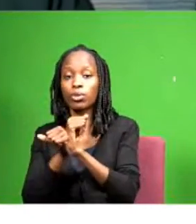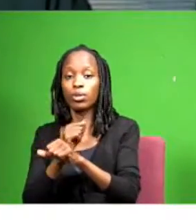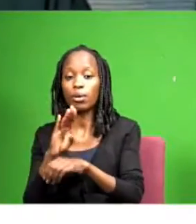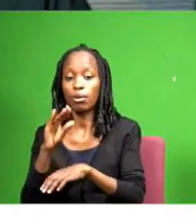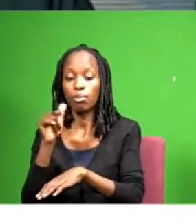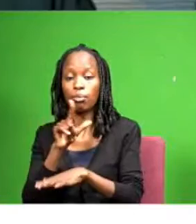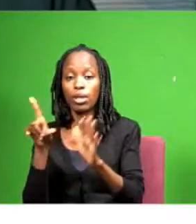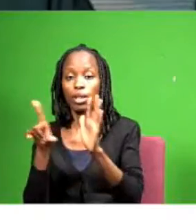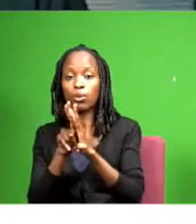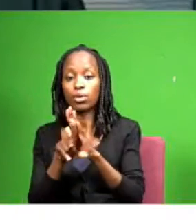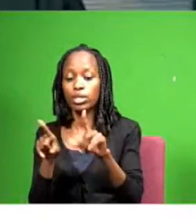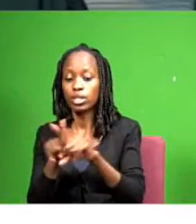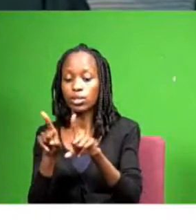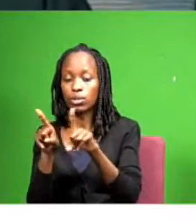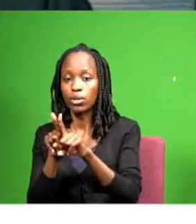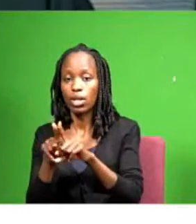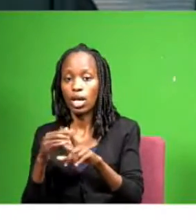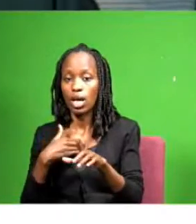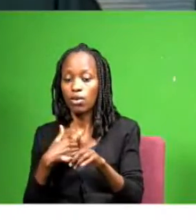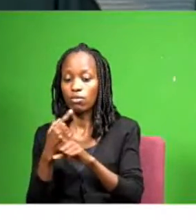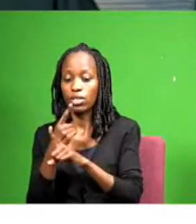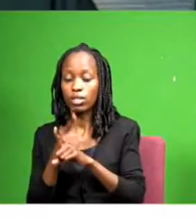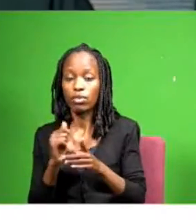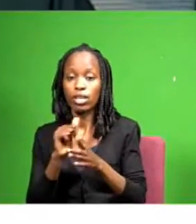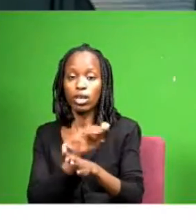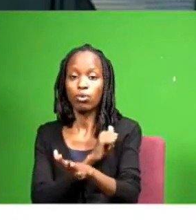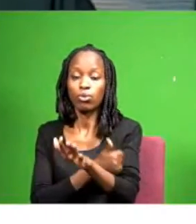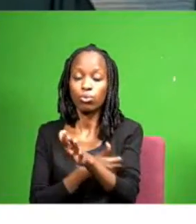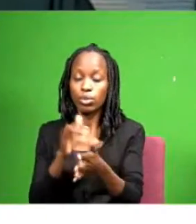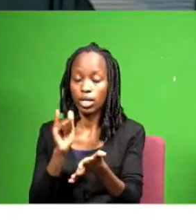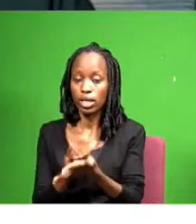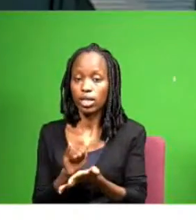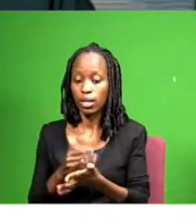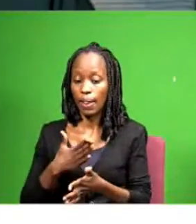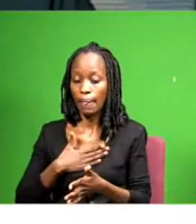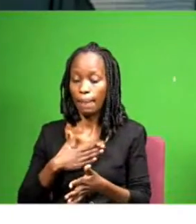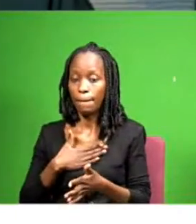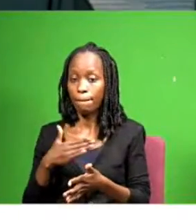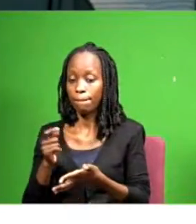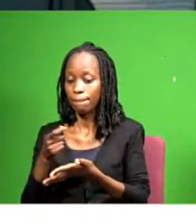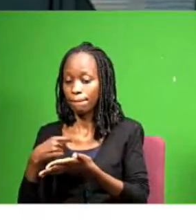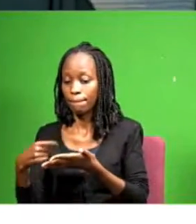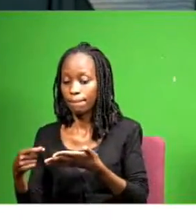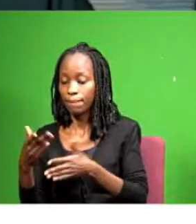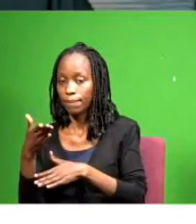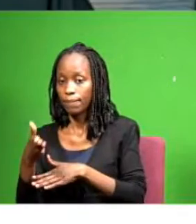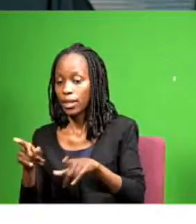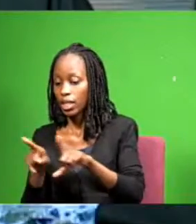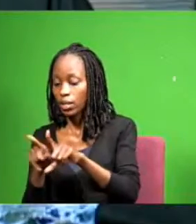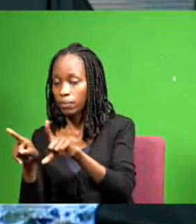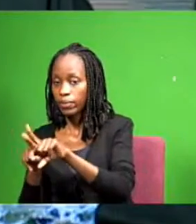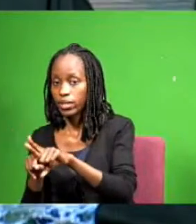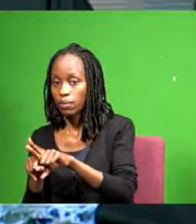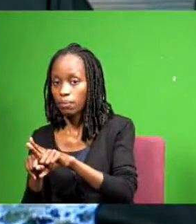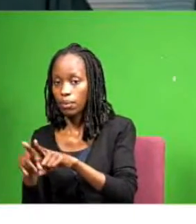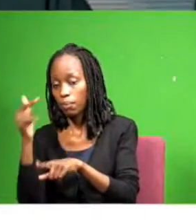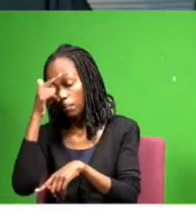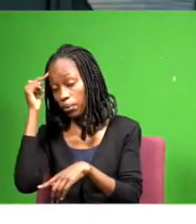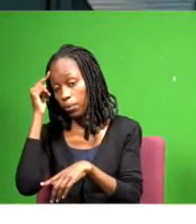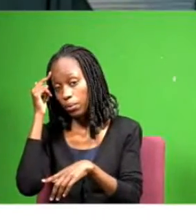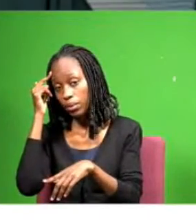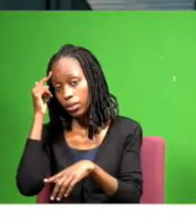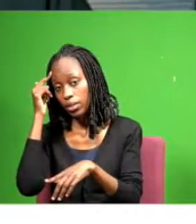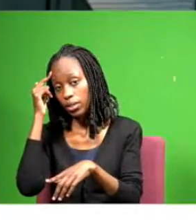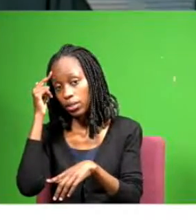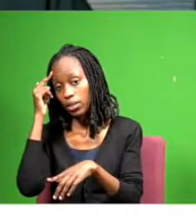law, and there are various authorities which I have also indicated. In other words, since the doctrine of